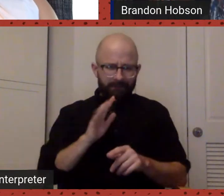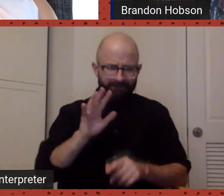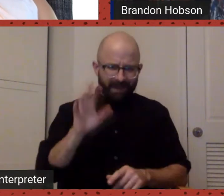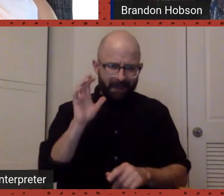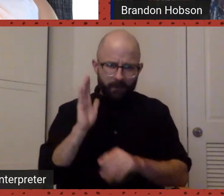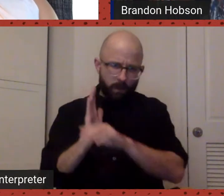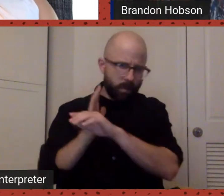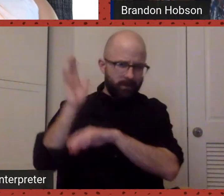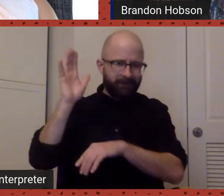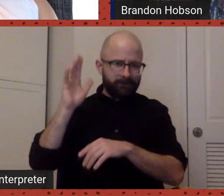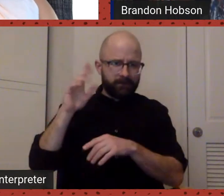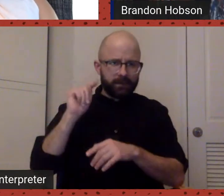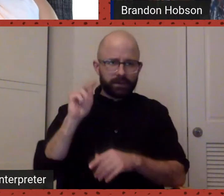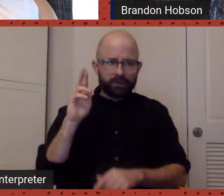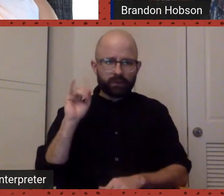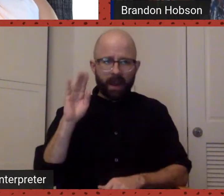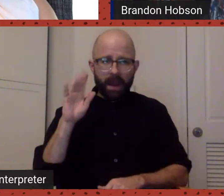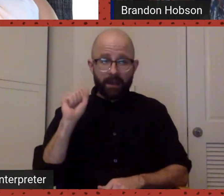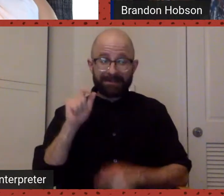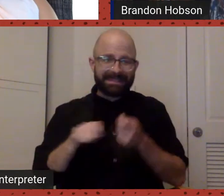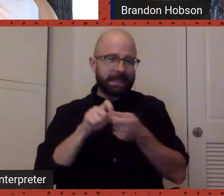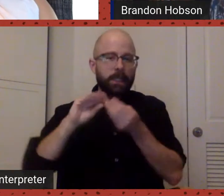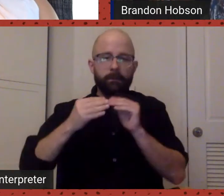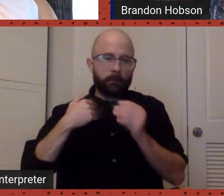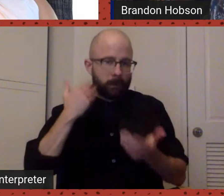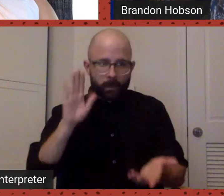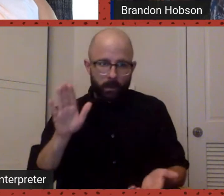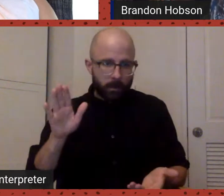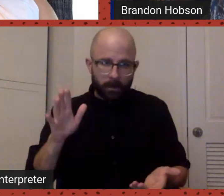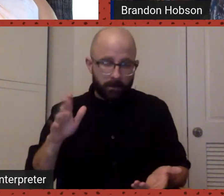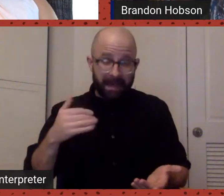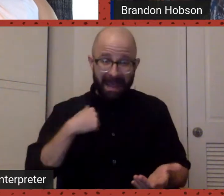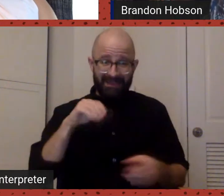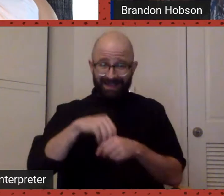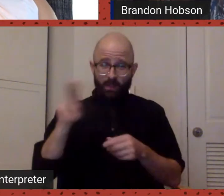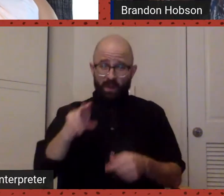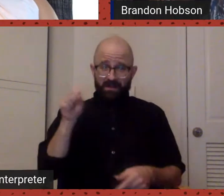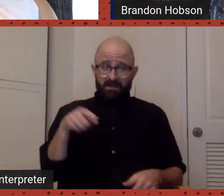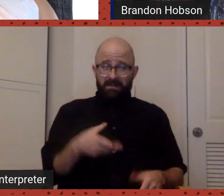States. I don't know what the number is exactly, but and